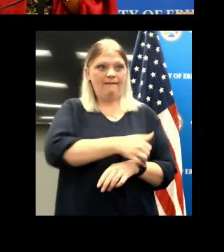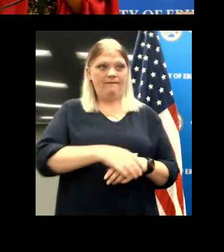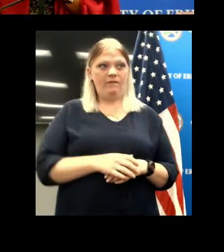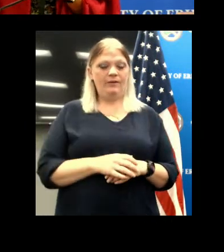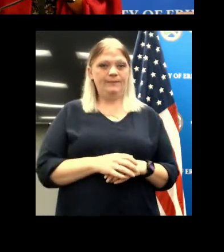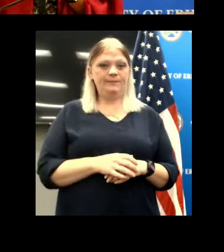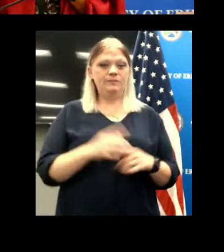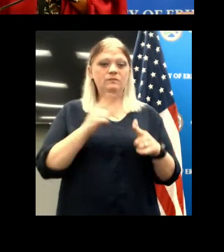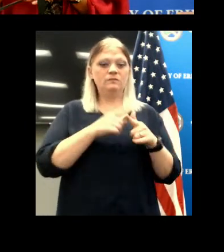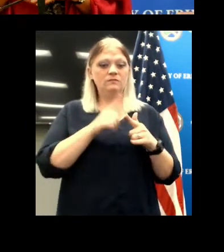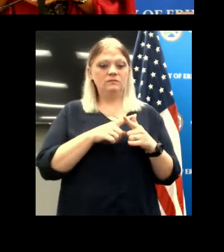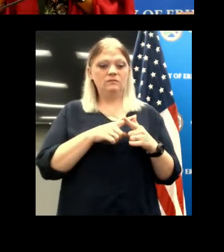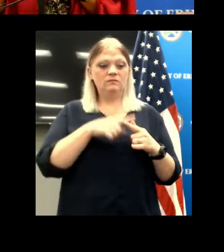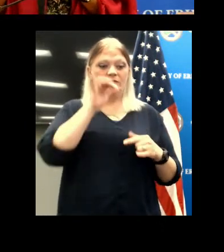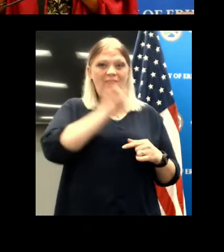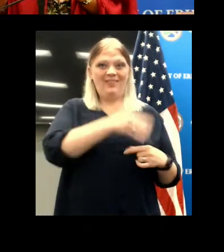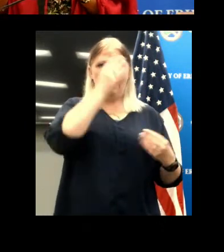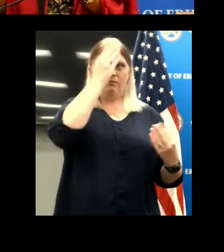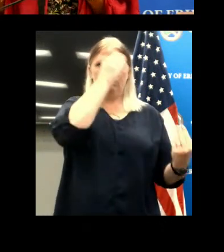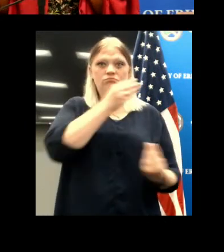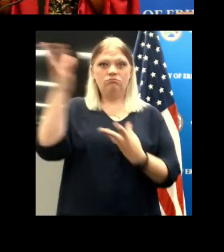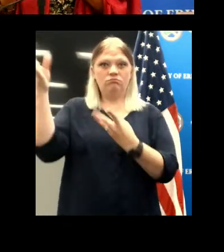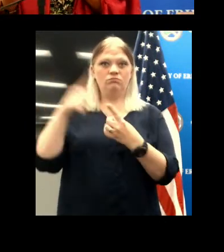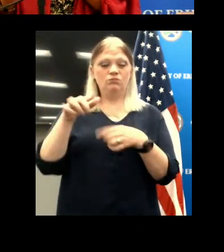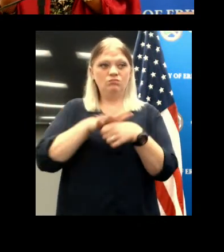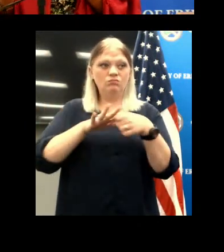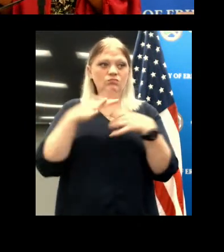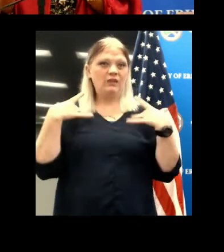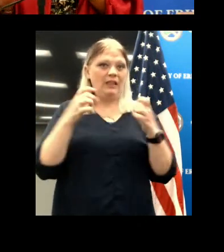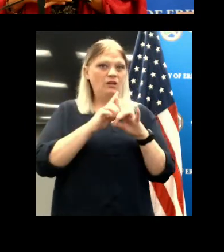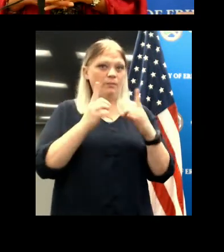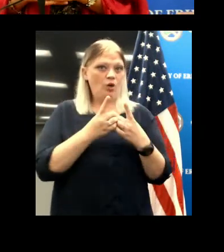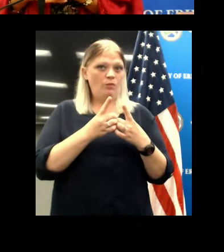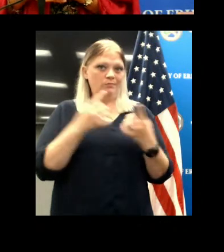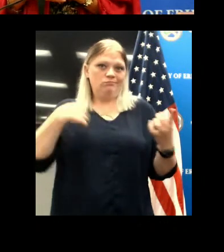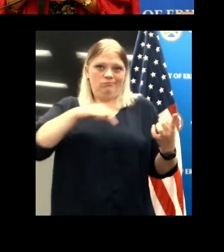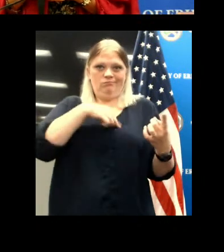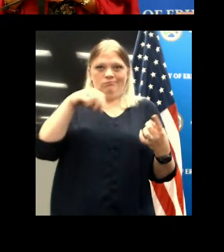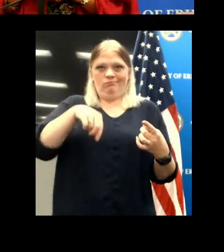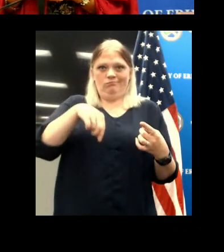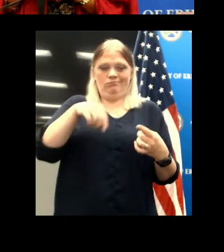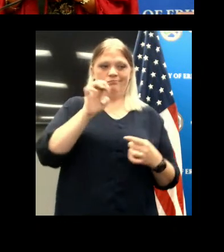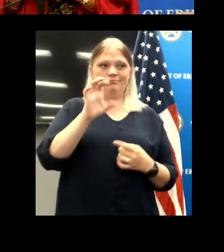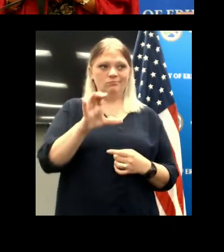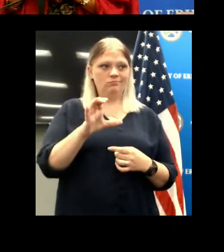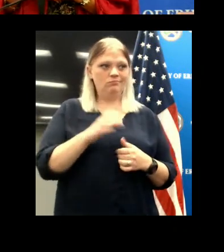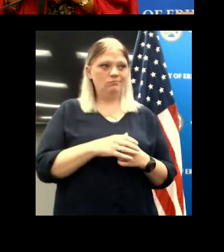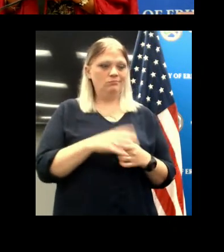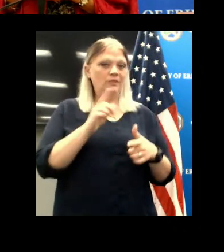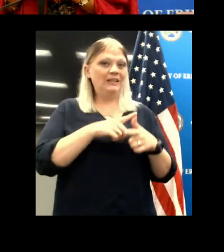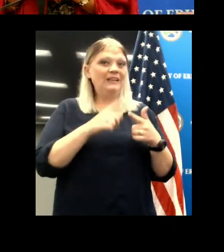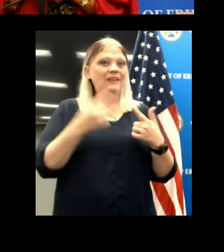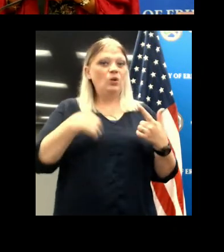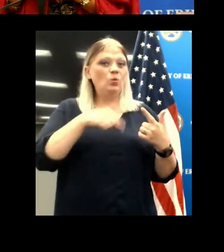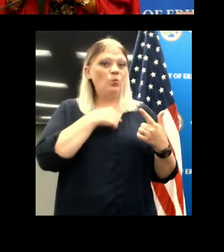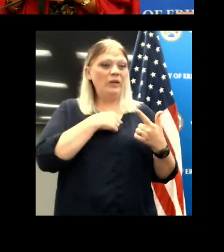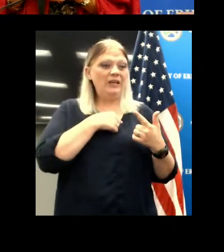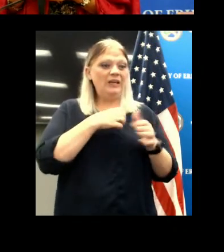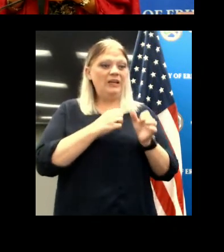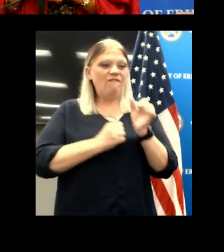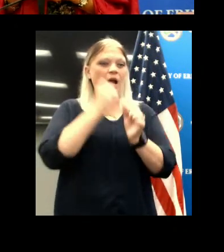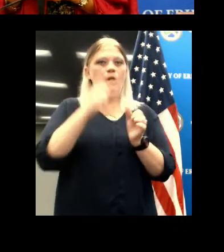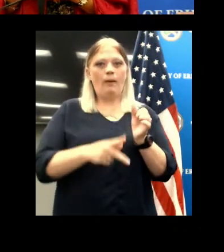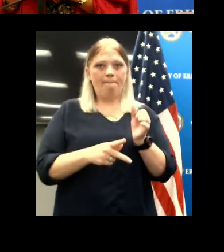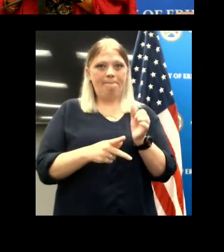and then they're giving that information to the local health department. So that would be us in Erie County, and then we are following up